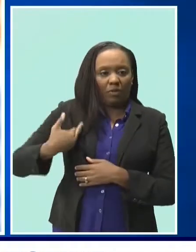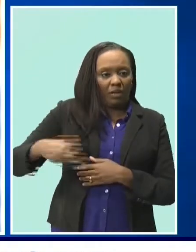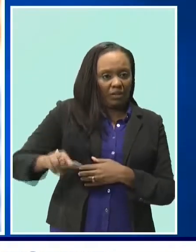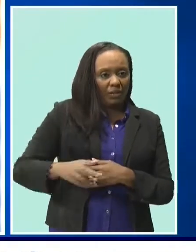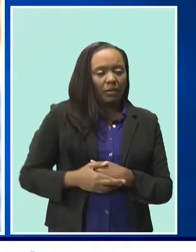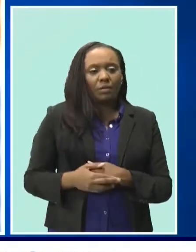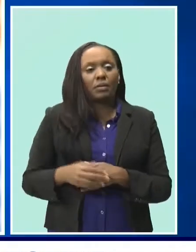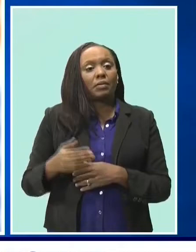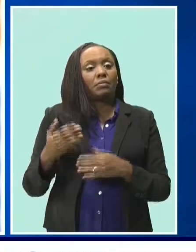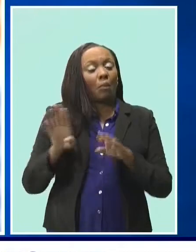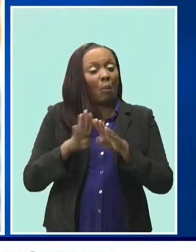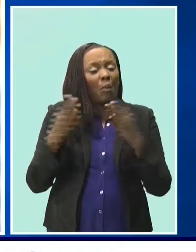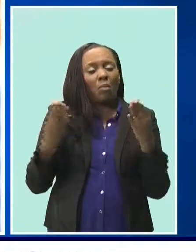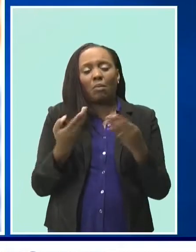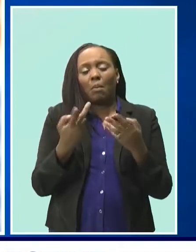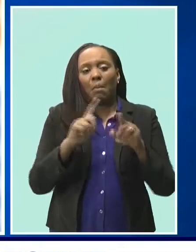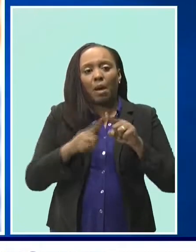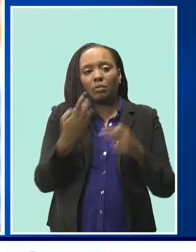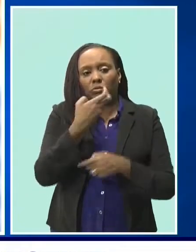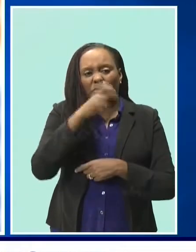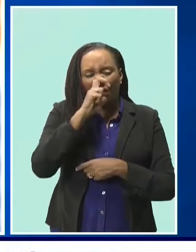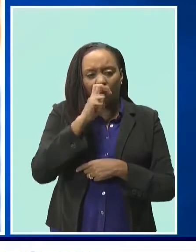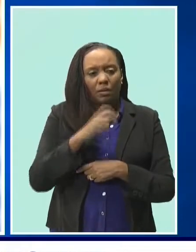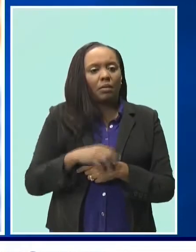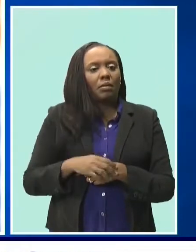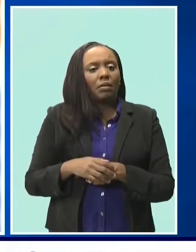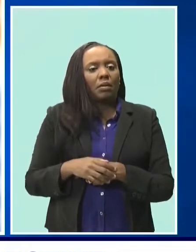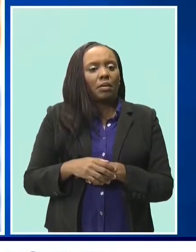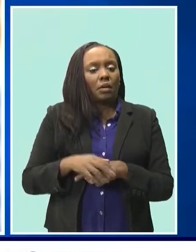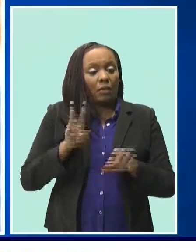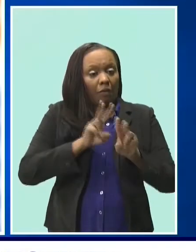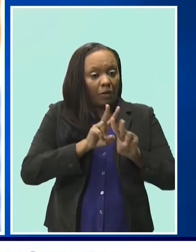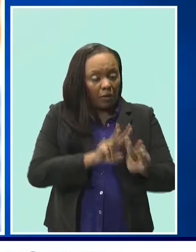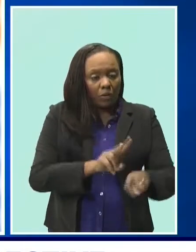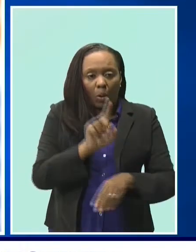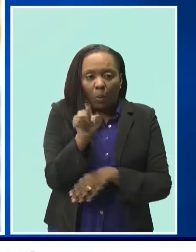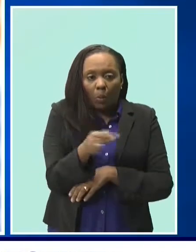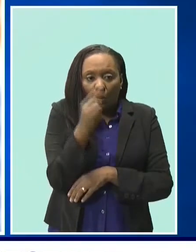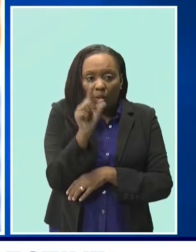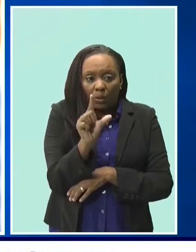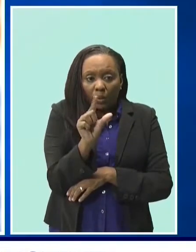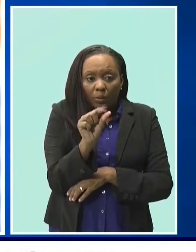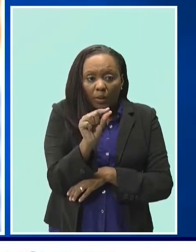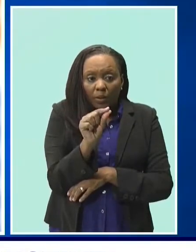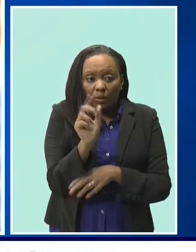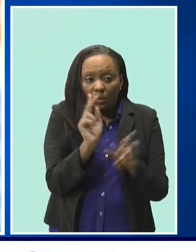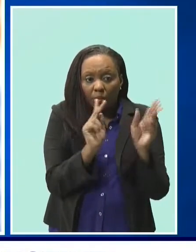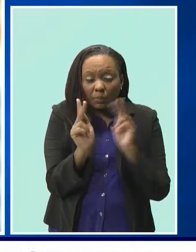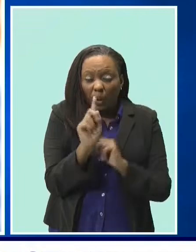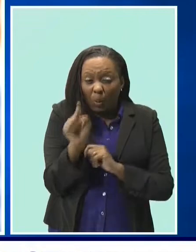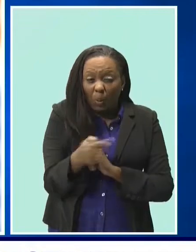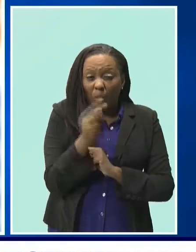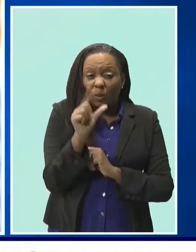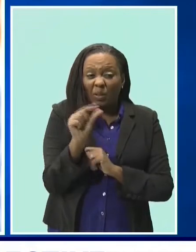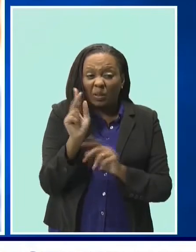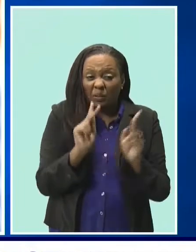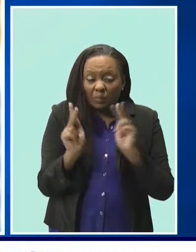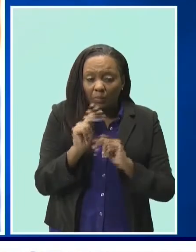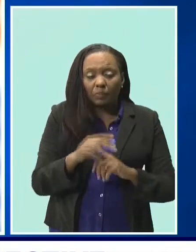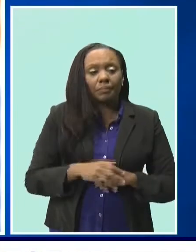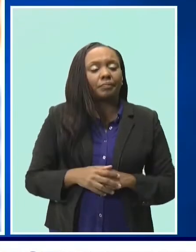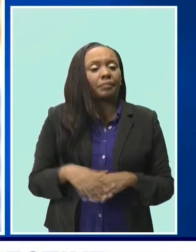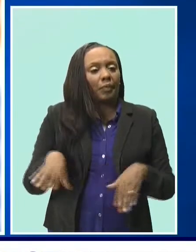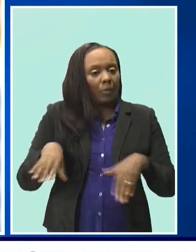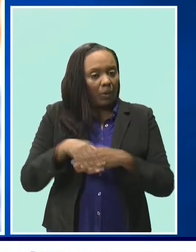strict measures. For funerals, there can be no more than 20 mourners, one officiant, the funeral director, and the necessary staff. For